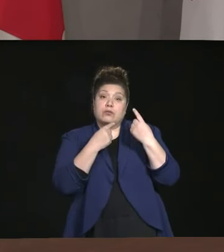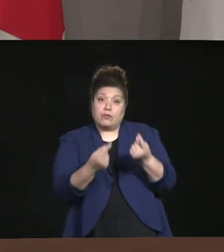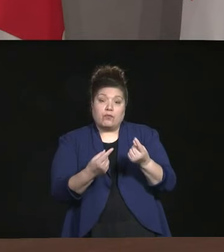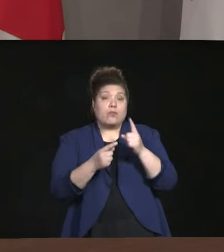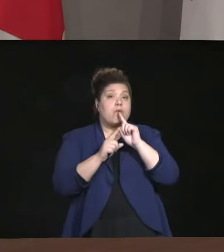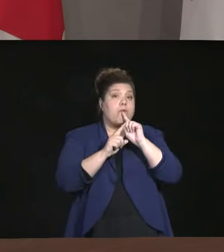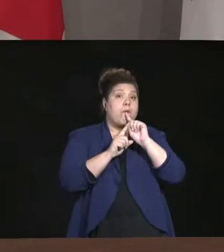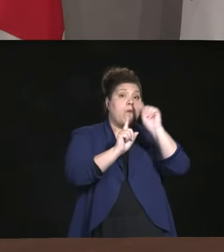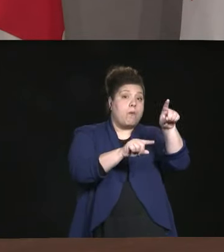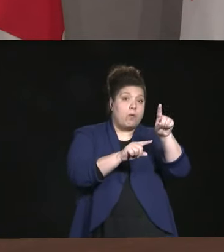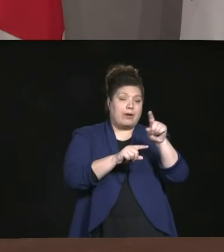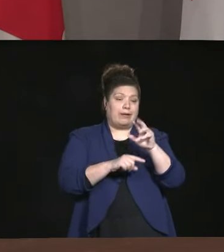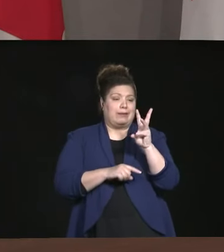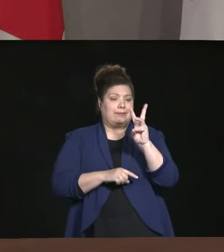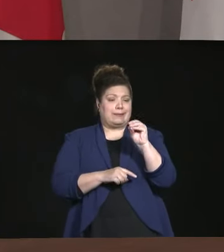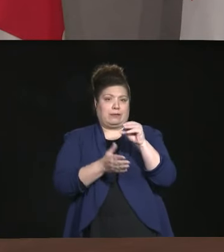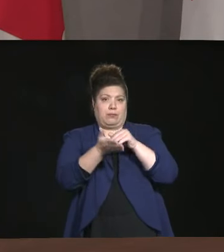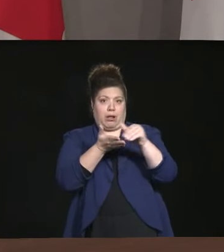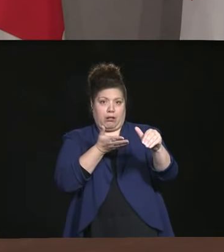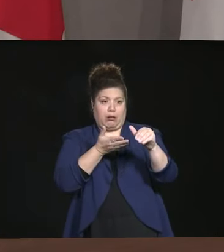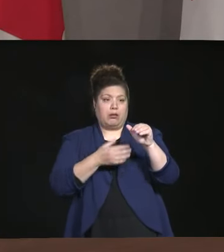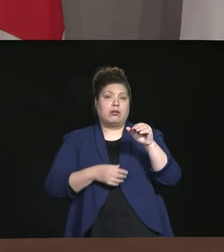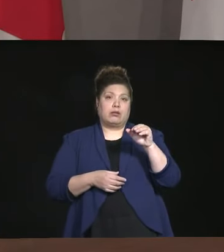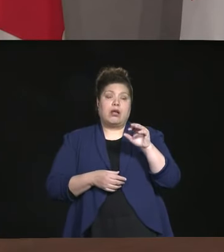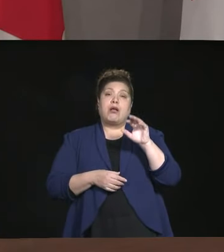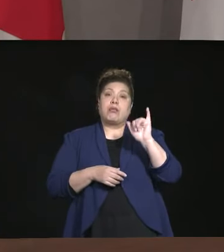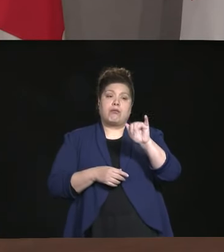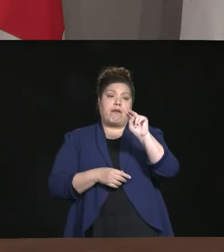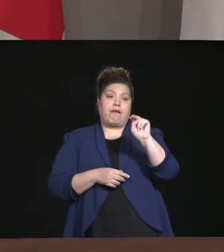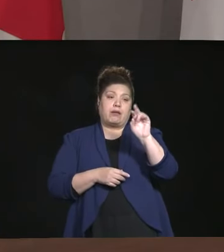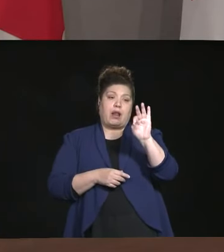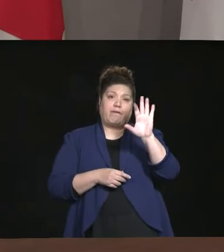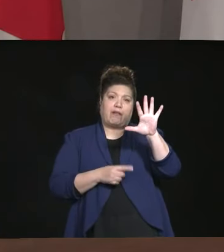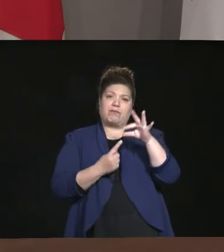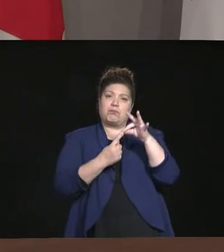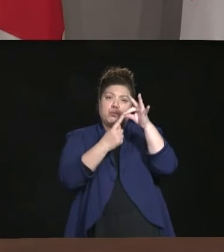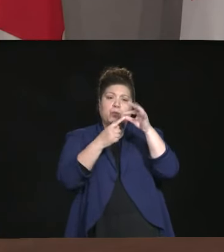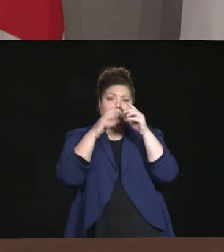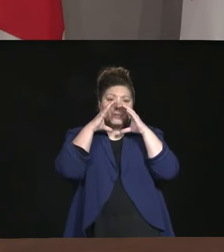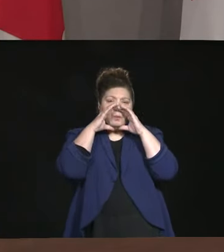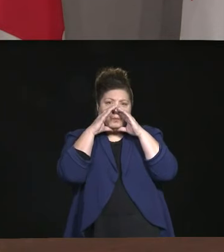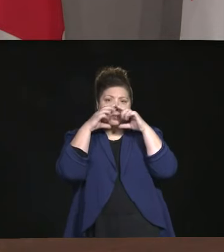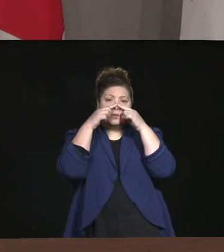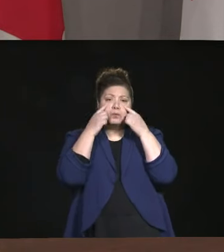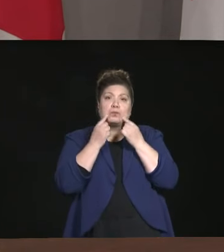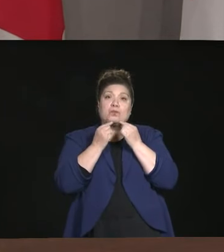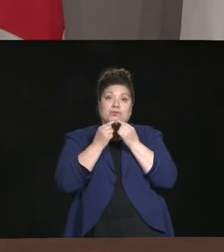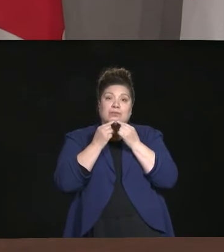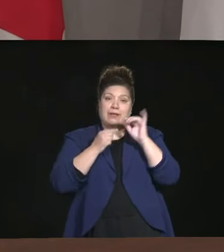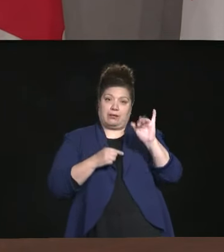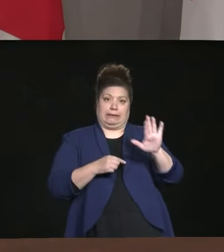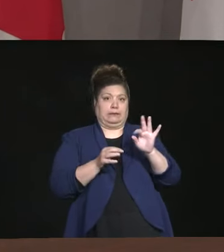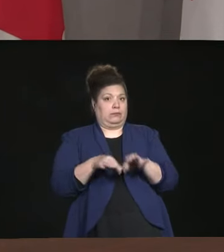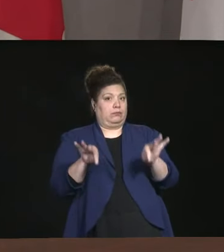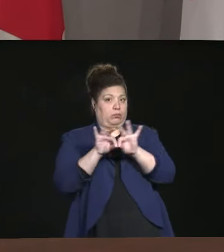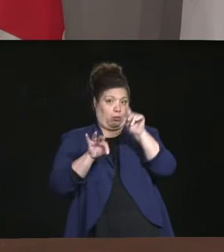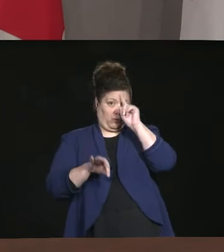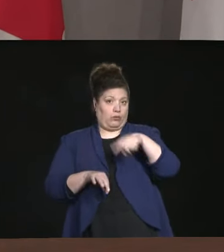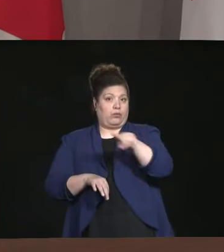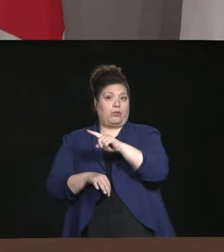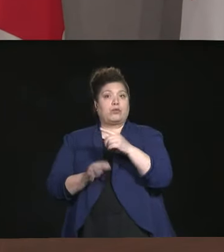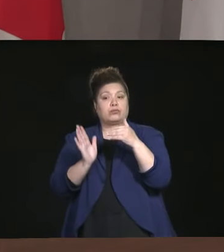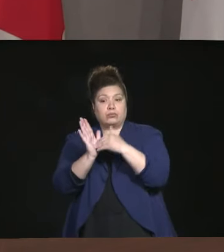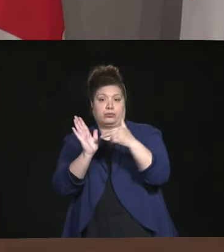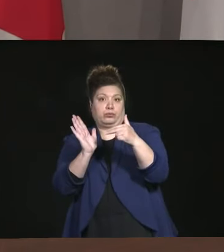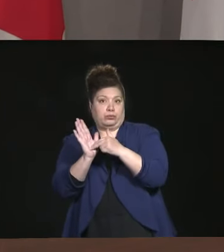million N95 masks, a key piece of protection for healthcare workers. Delivery of these